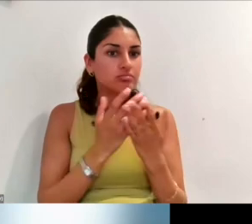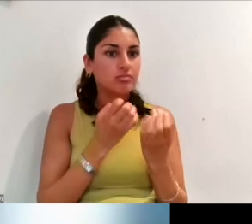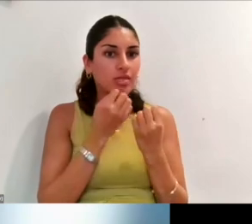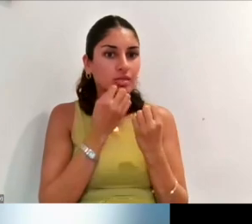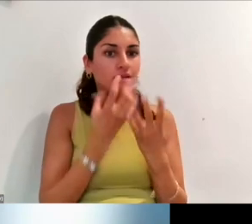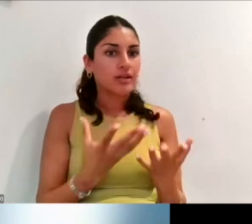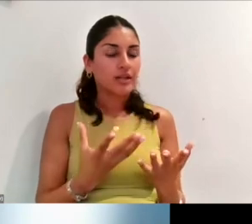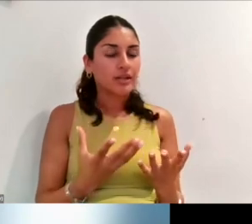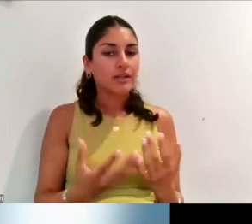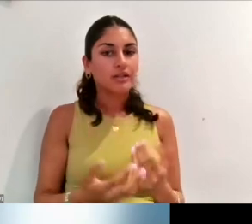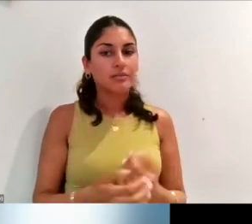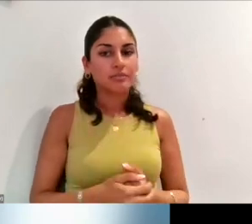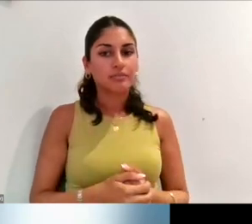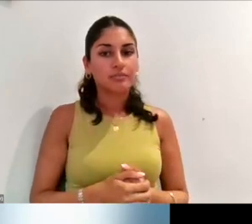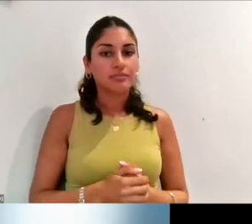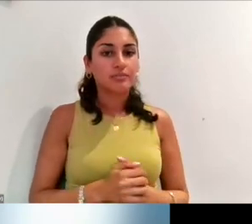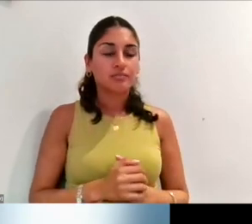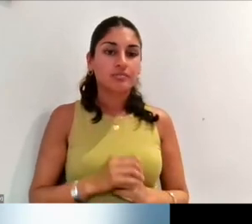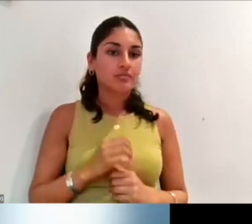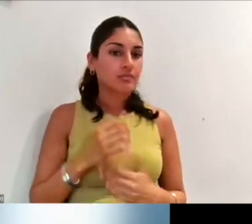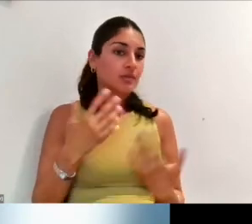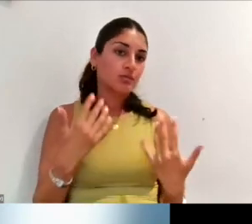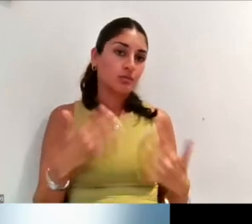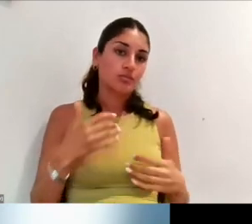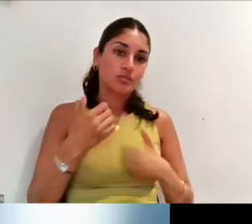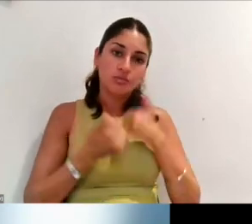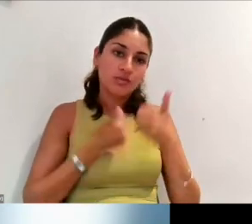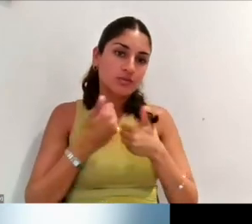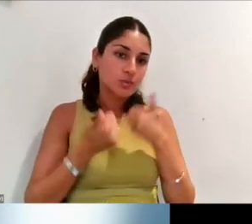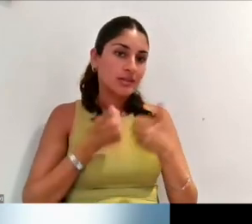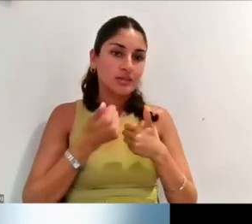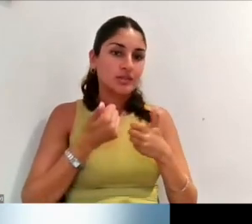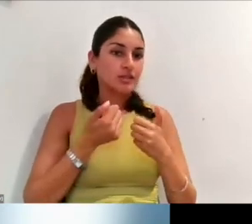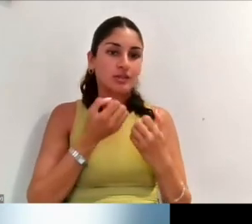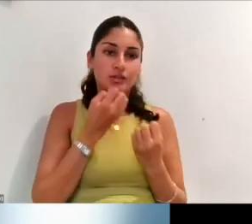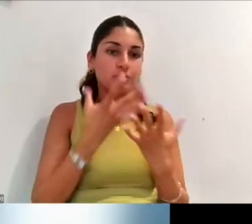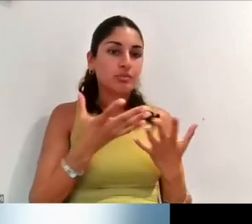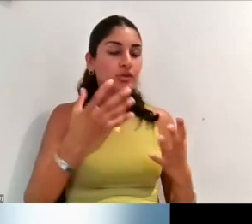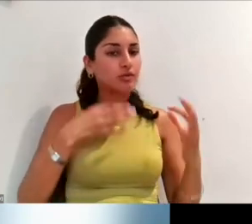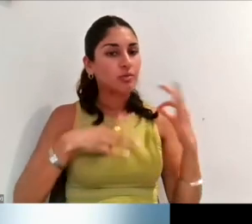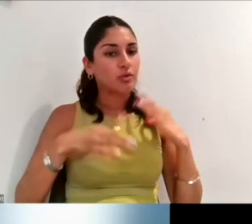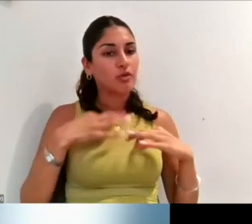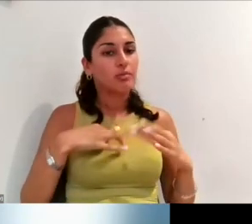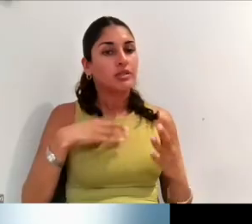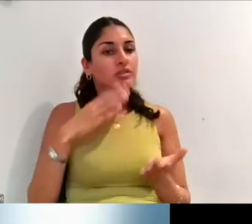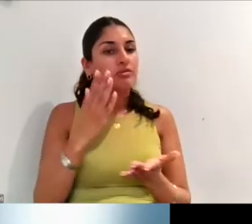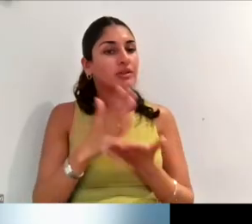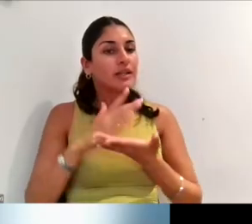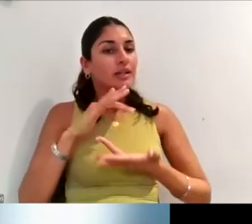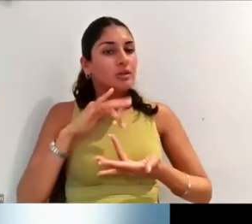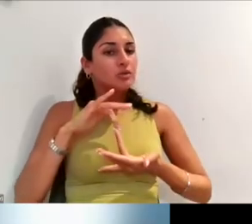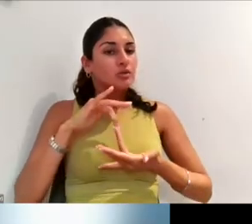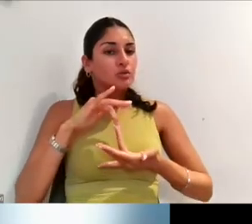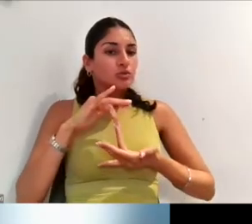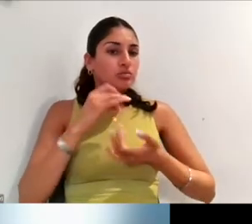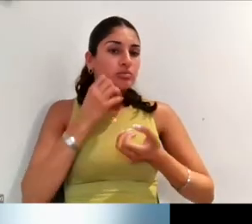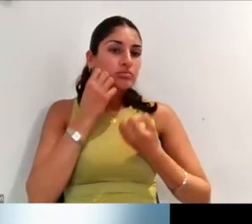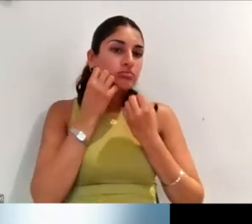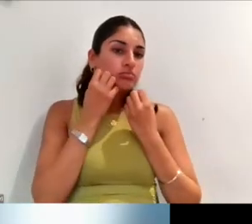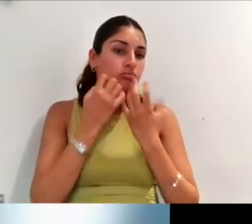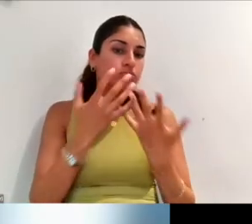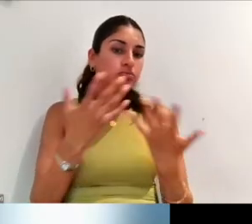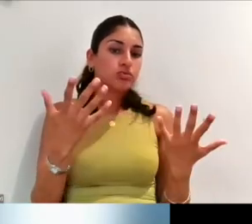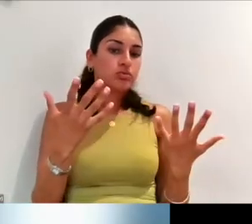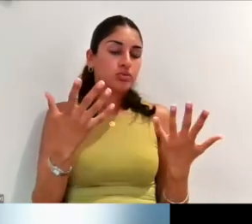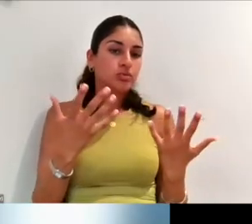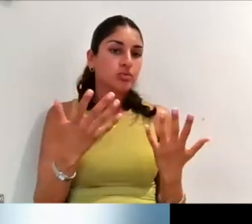we'll see Renee's a wonderful performance, Divija. I loved that. So elegant and beautiful. And it really